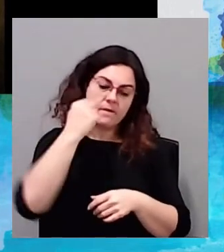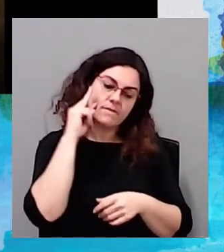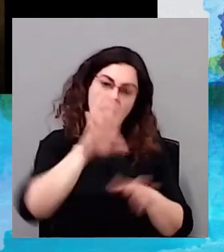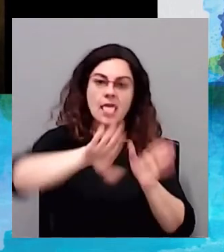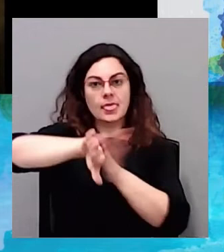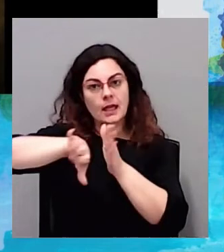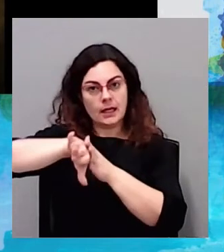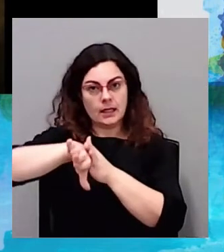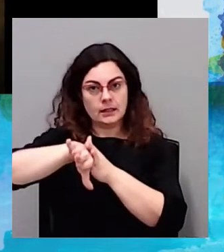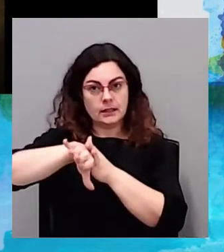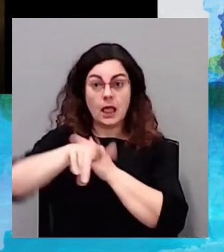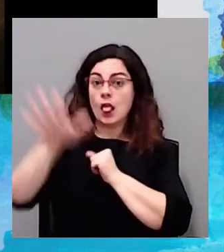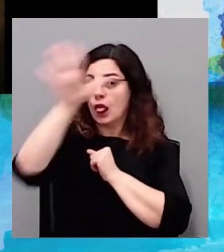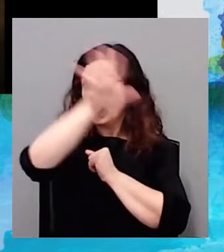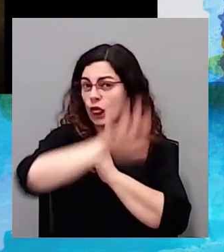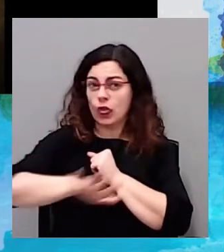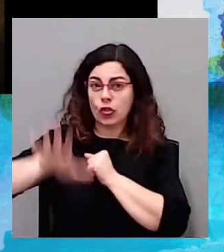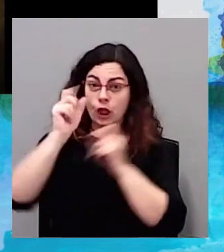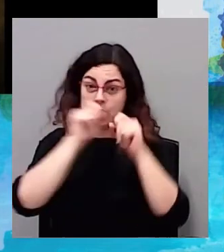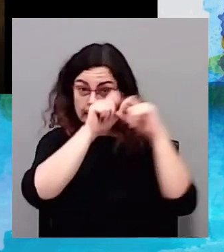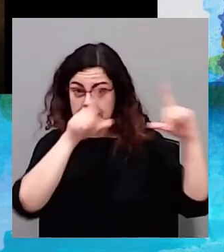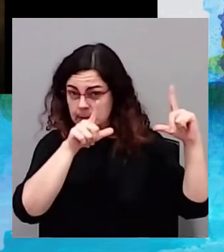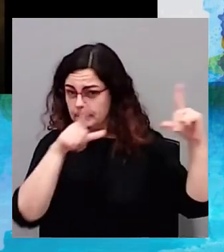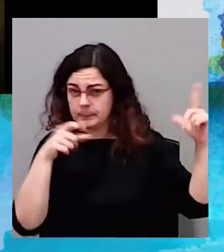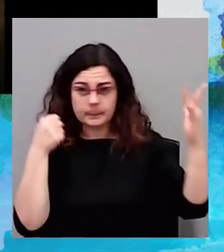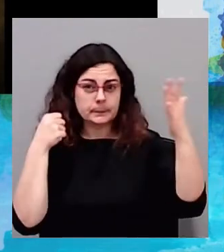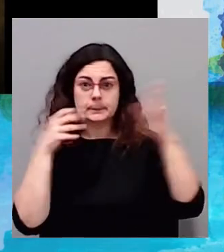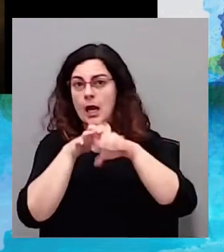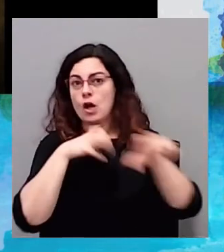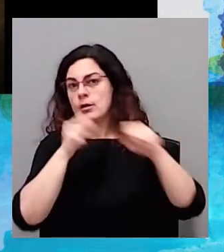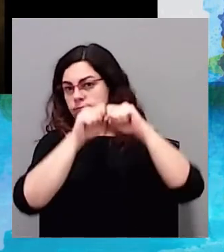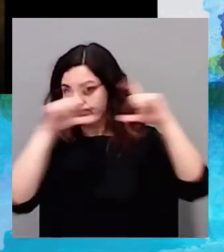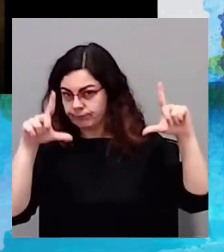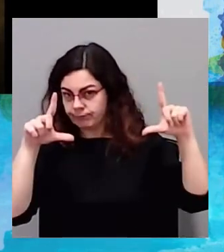standing on it, we see it from a side view.